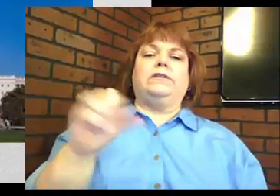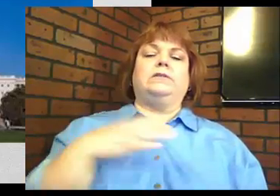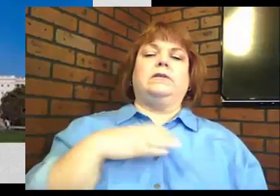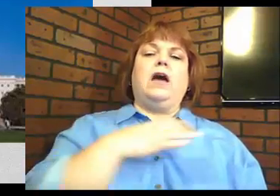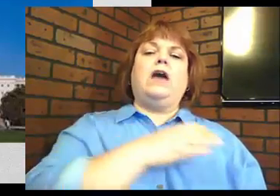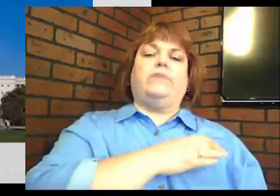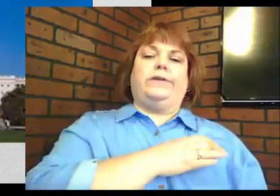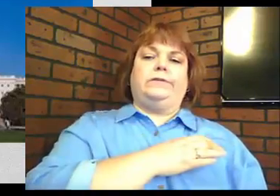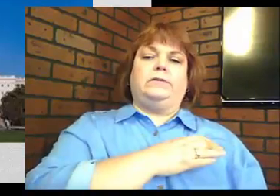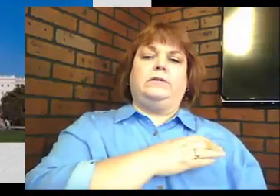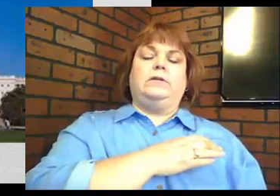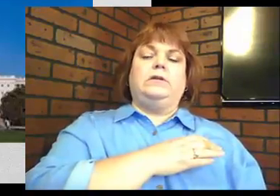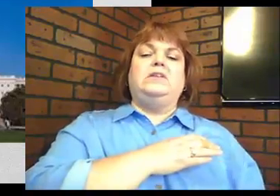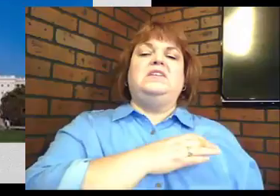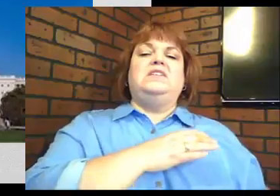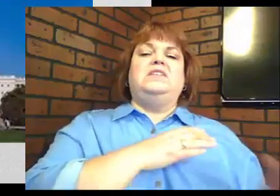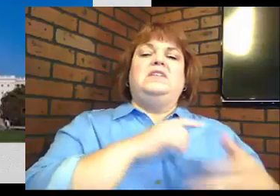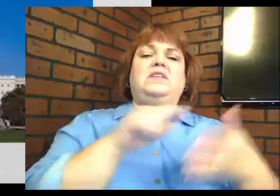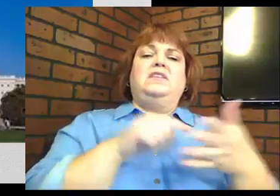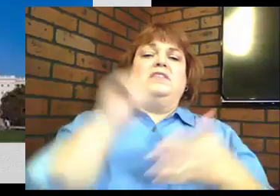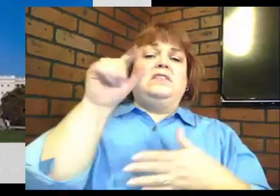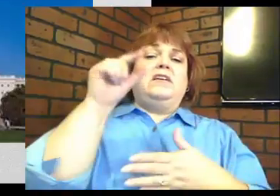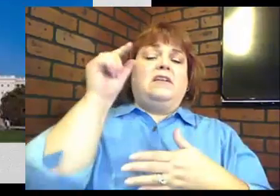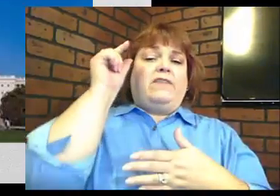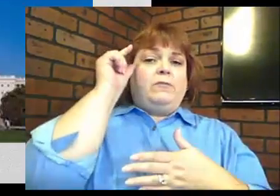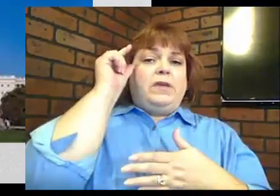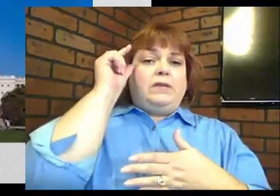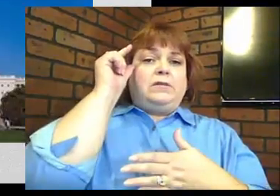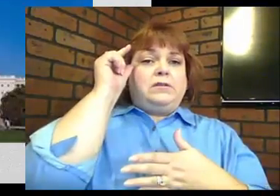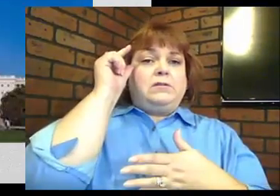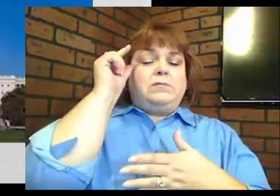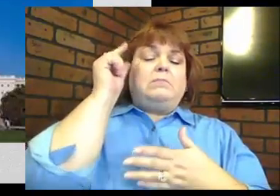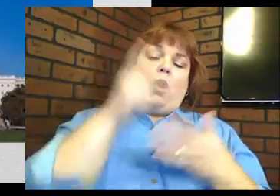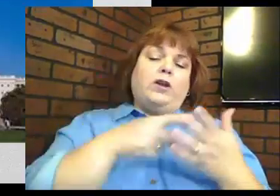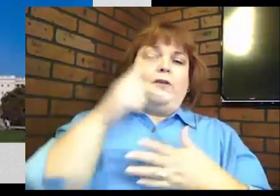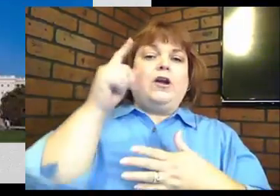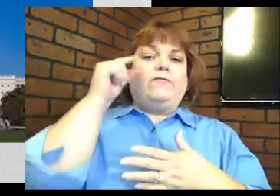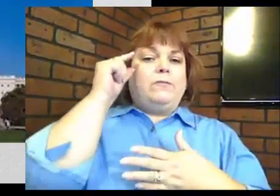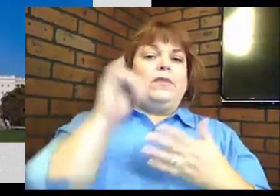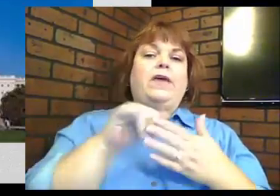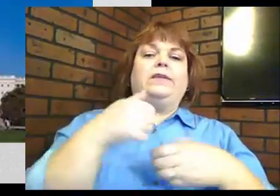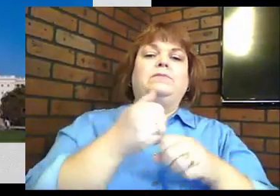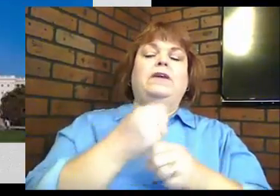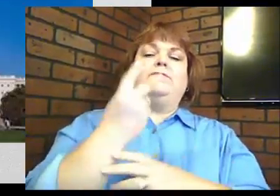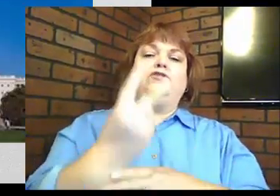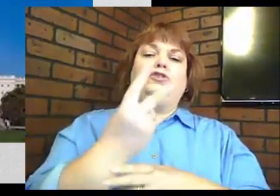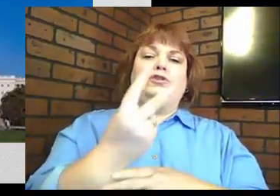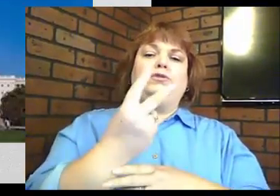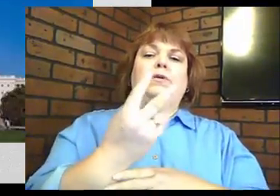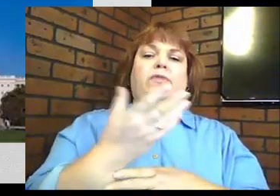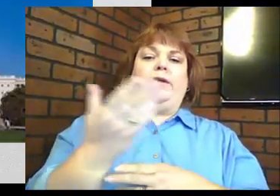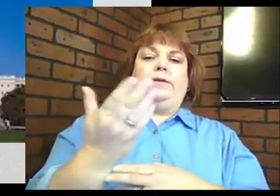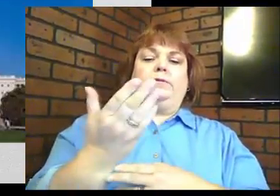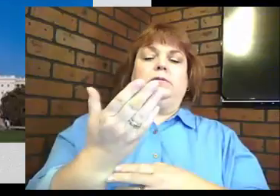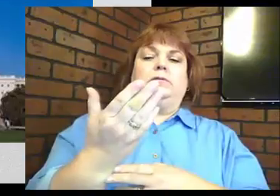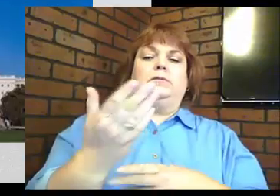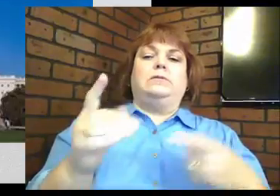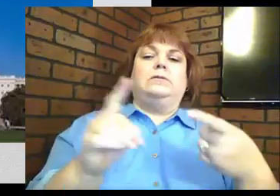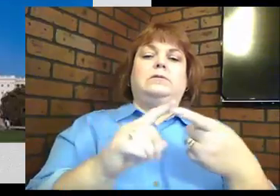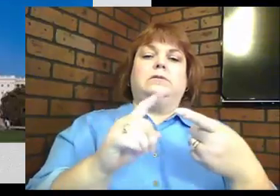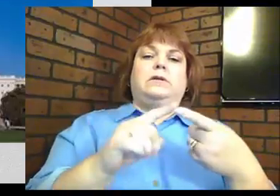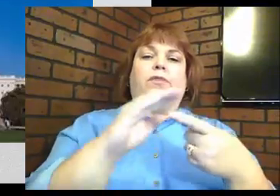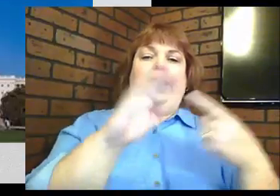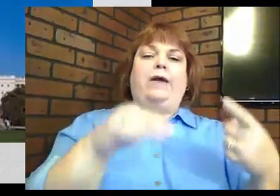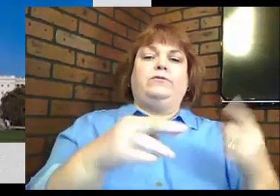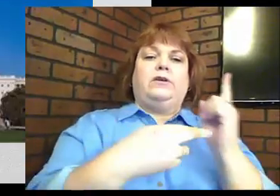Congress, Congress, Congress. This is a government, part of our government, that is made